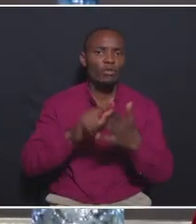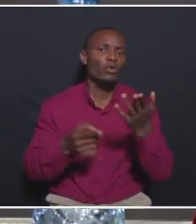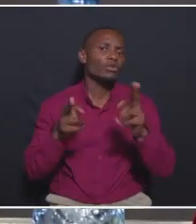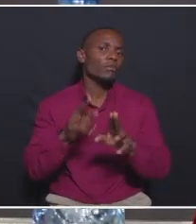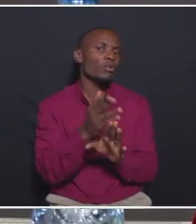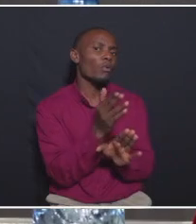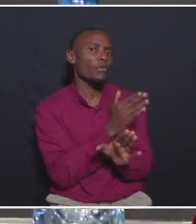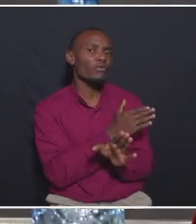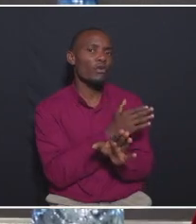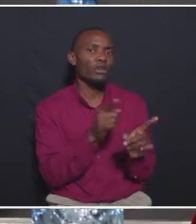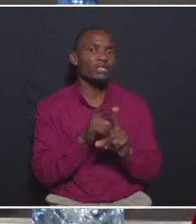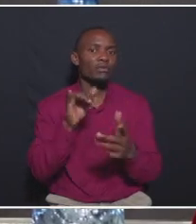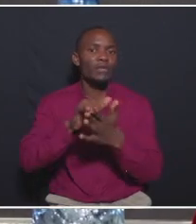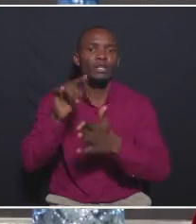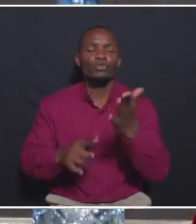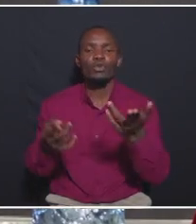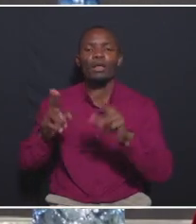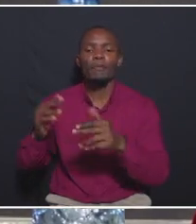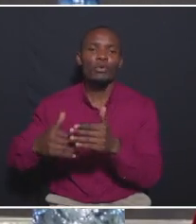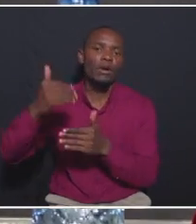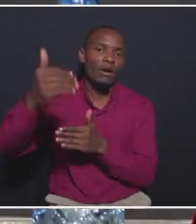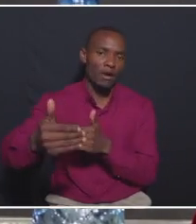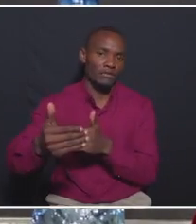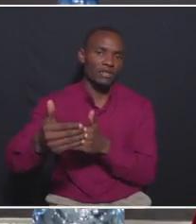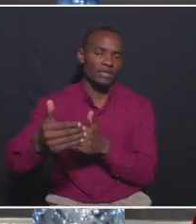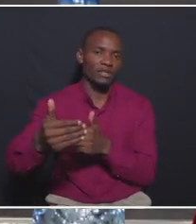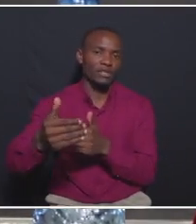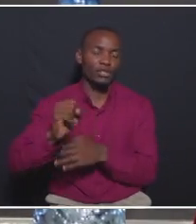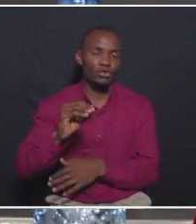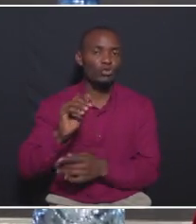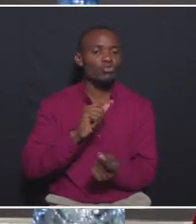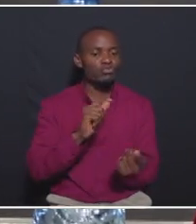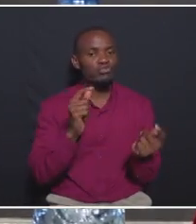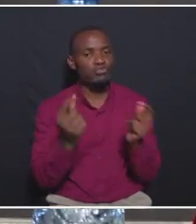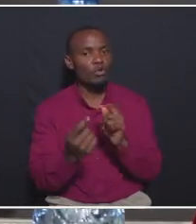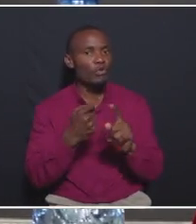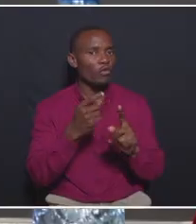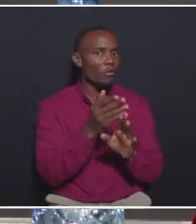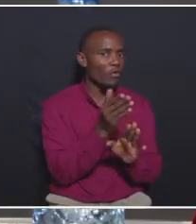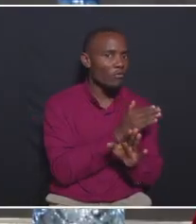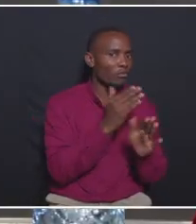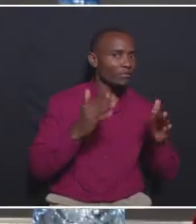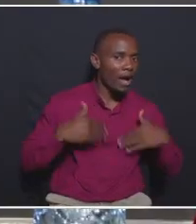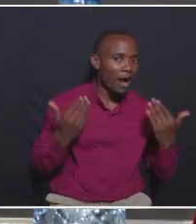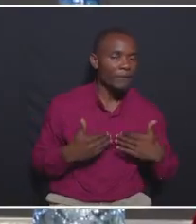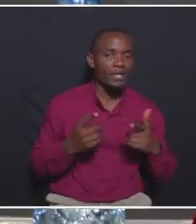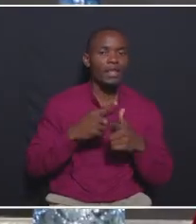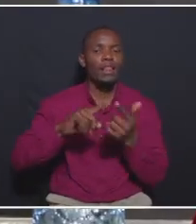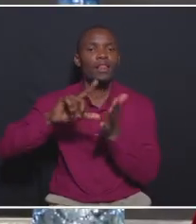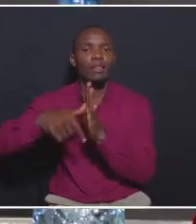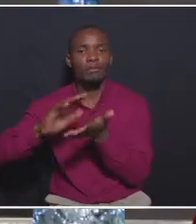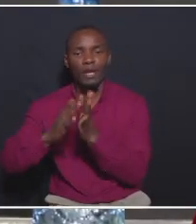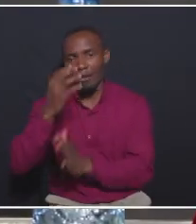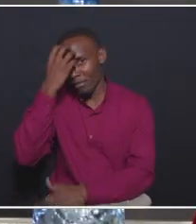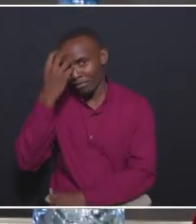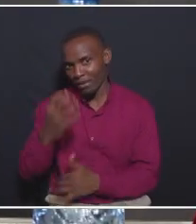and this is what they're going to do afterwards. So this is the transition from them being happy and then they're going to be angry. So now once you